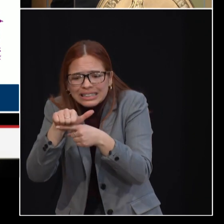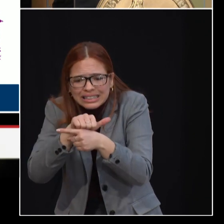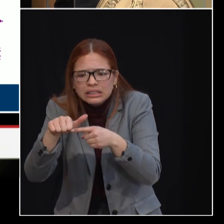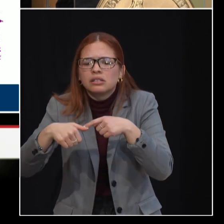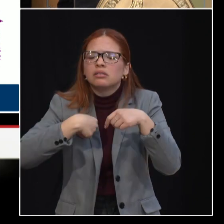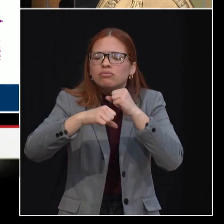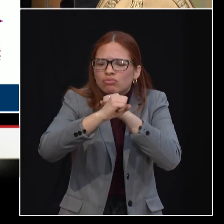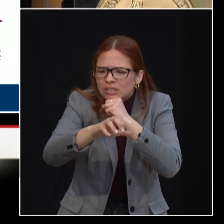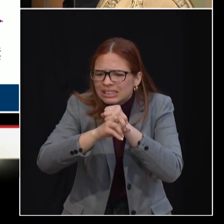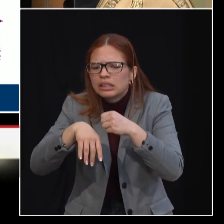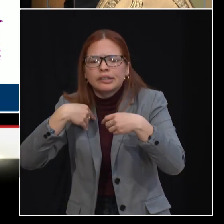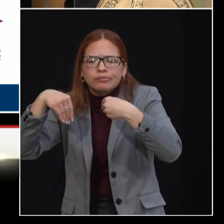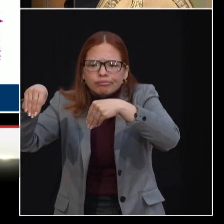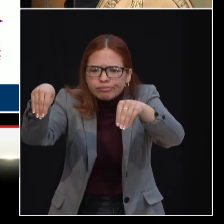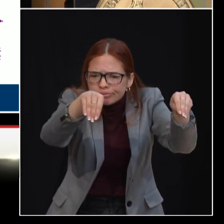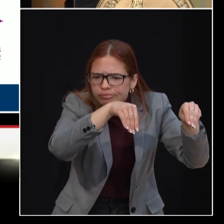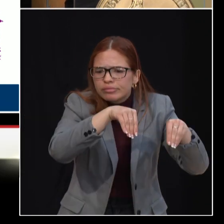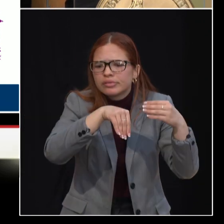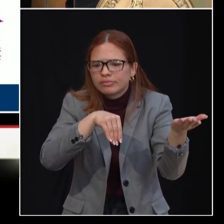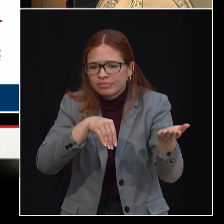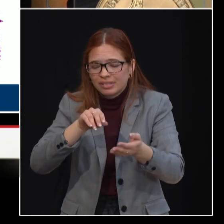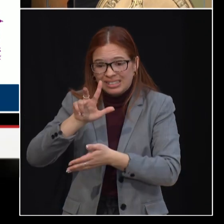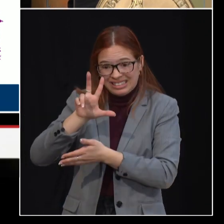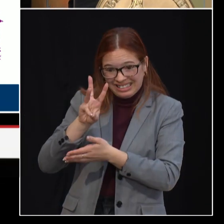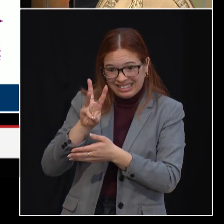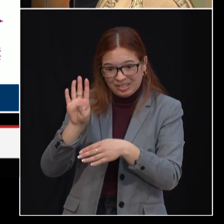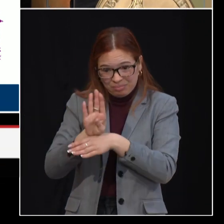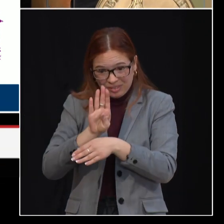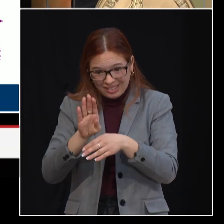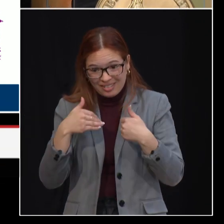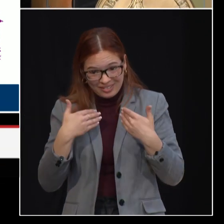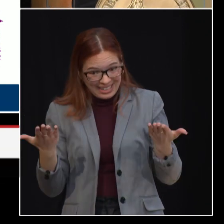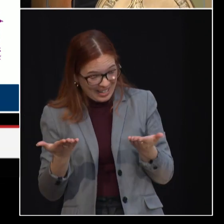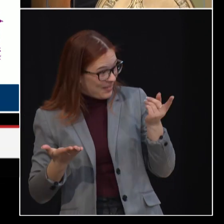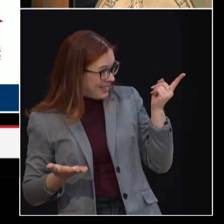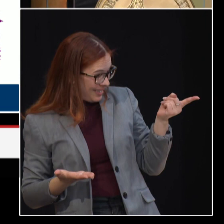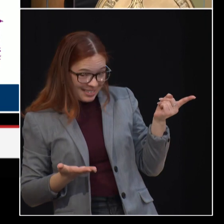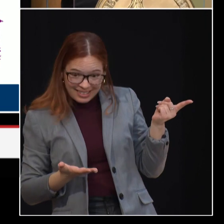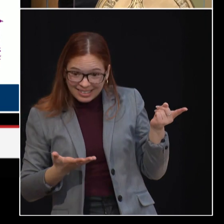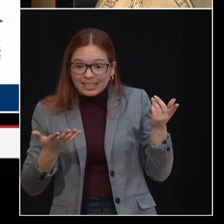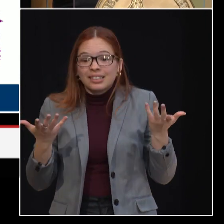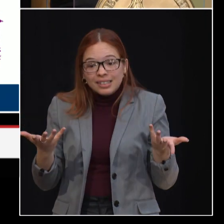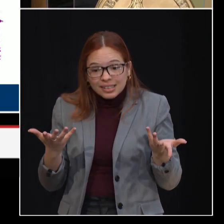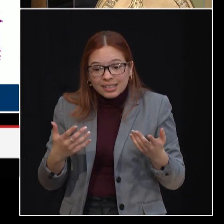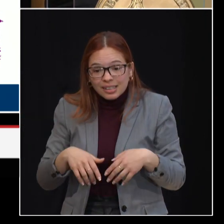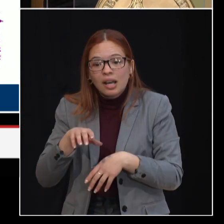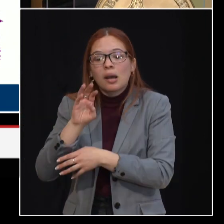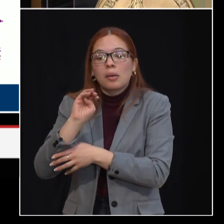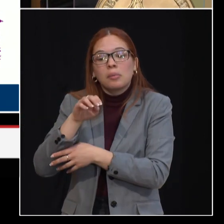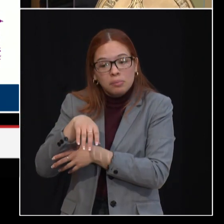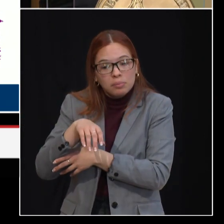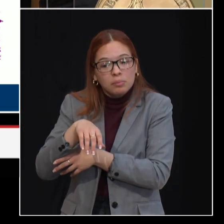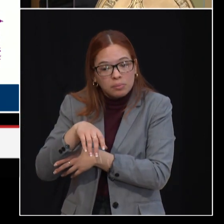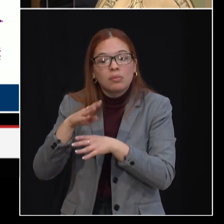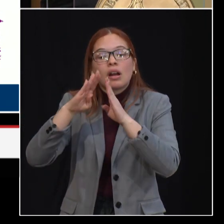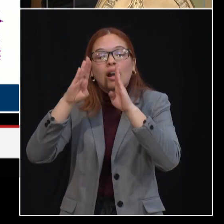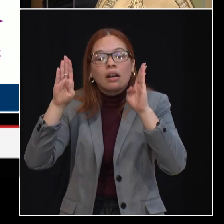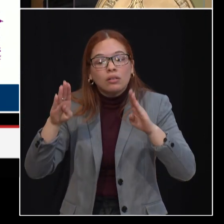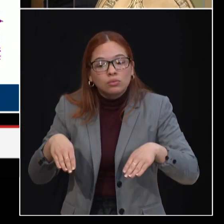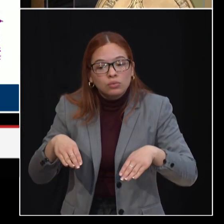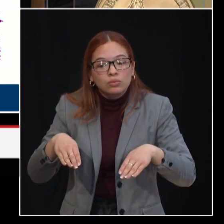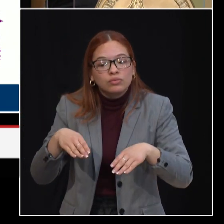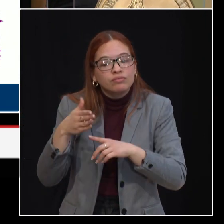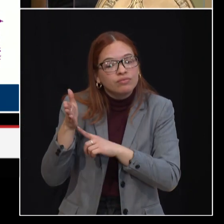of 36 businesses, 2 of which are in the room today, D-City Smokehouse and Fish Scale. And we are slowly making our way through our year